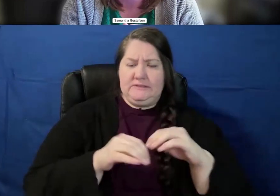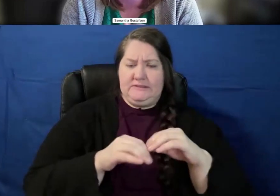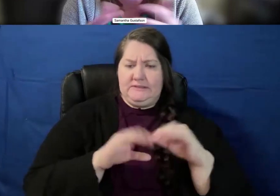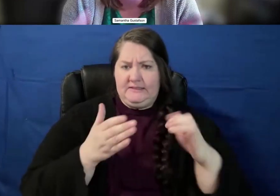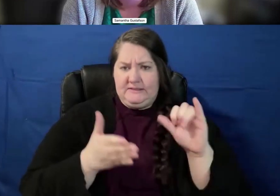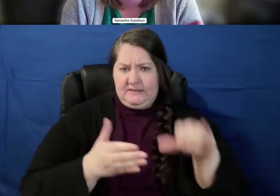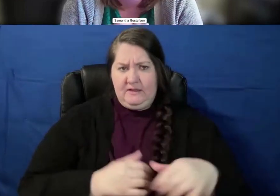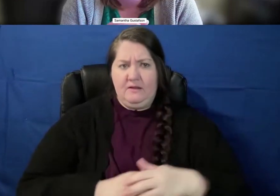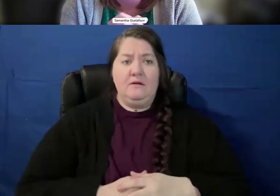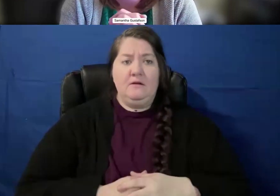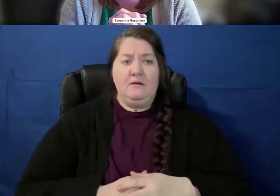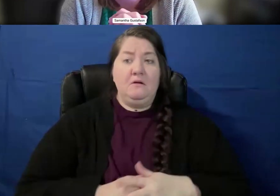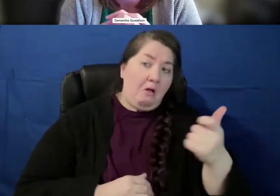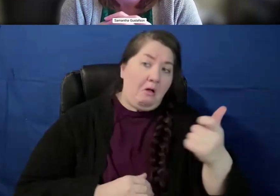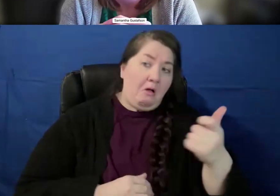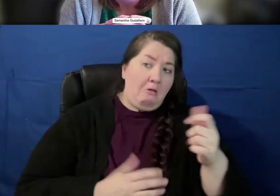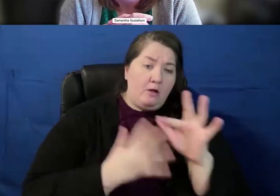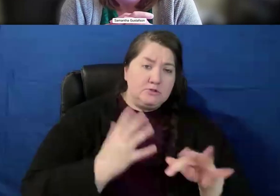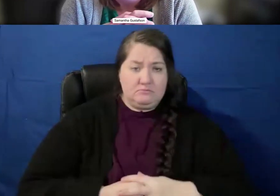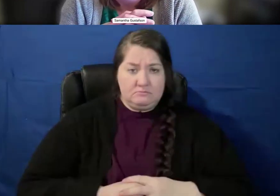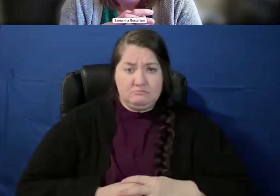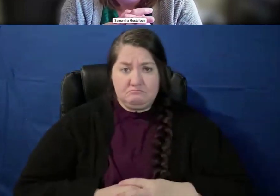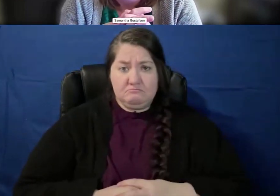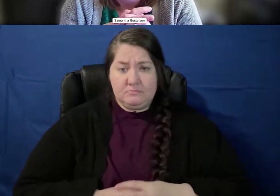And so that's another option.